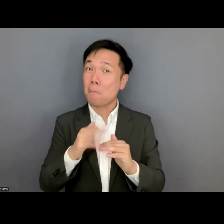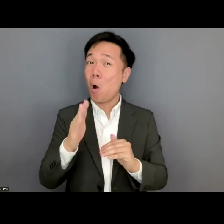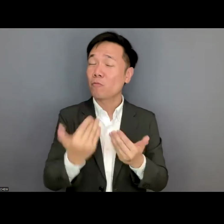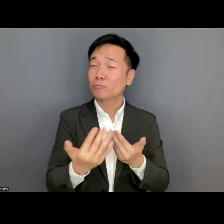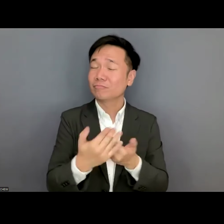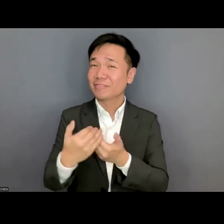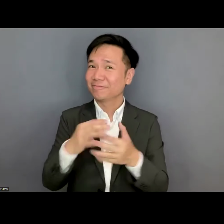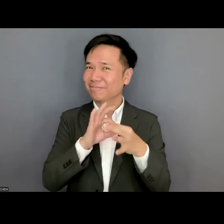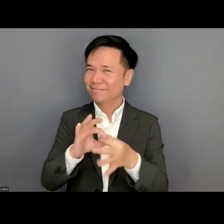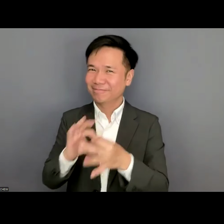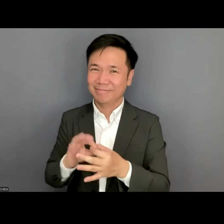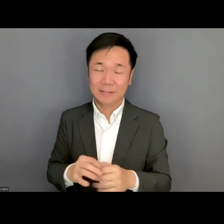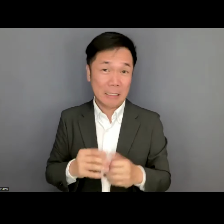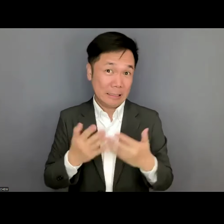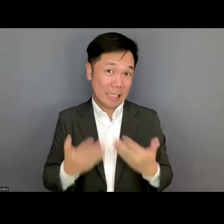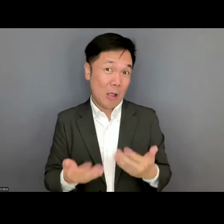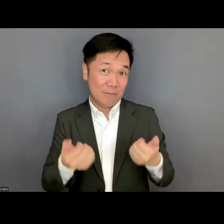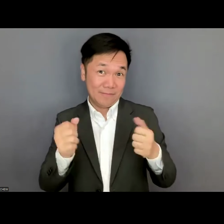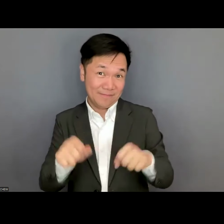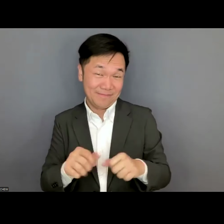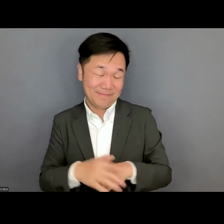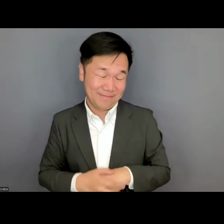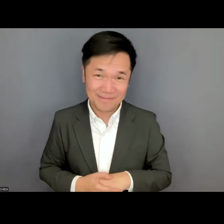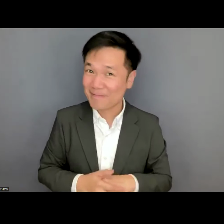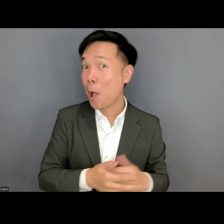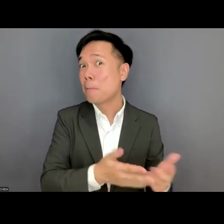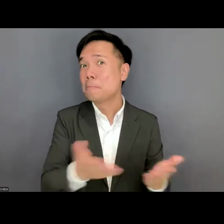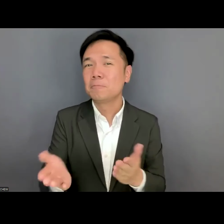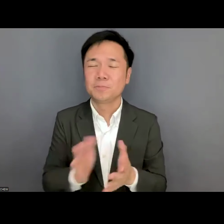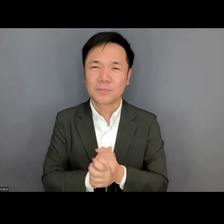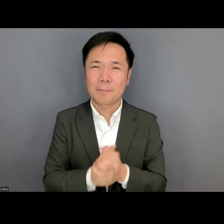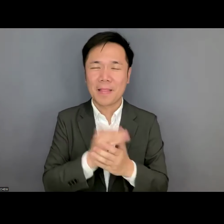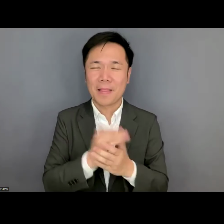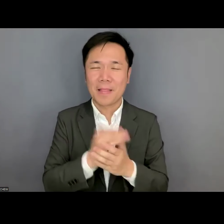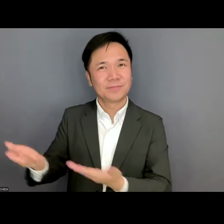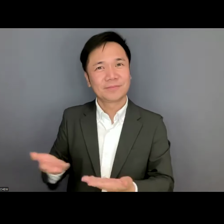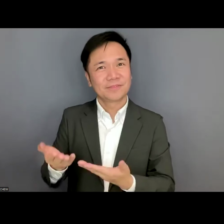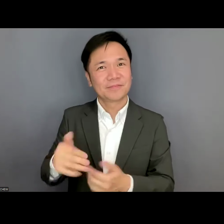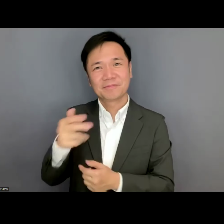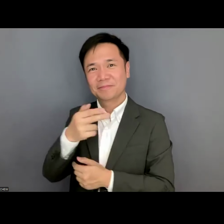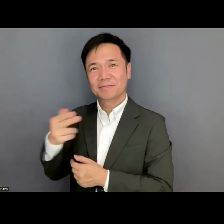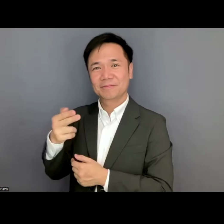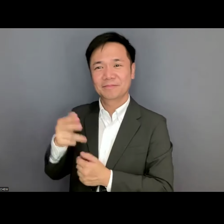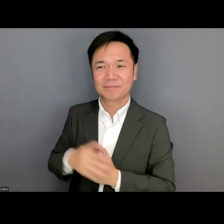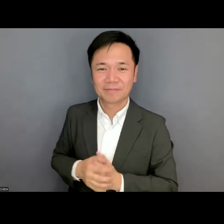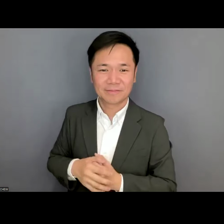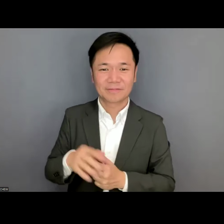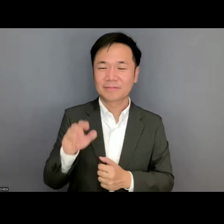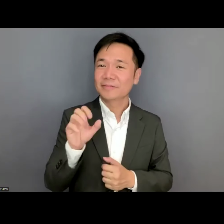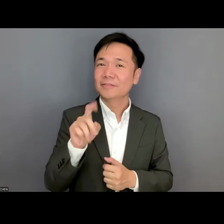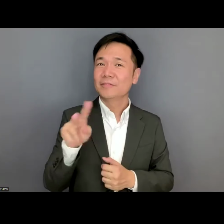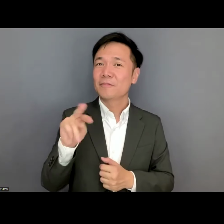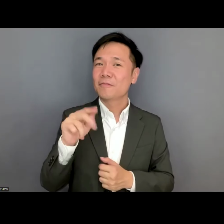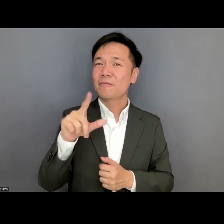can happen at the moment. And I'm very excited to give the floor to Sylvain. Again,